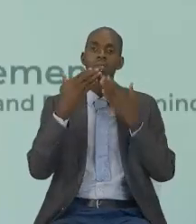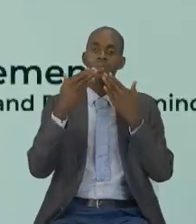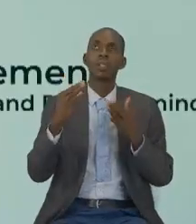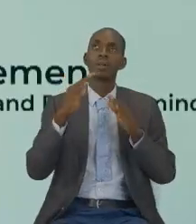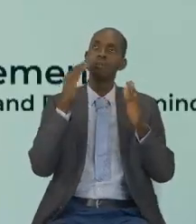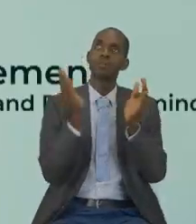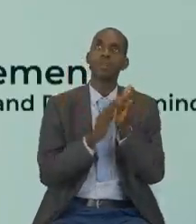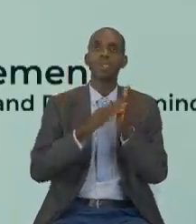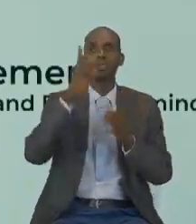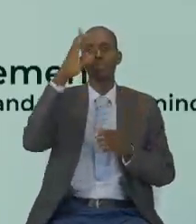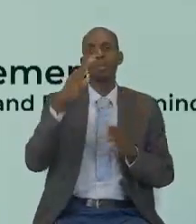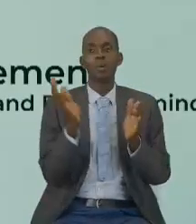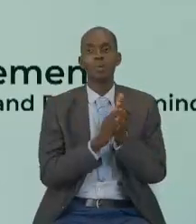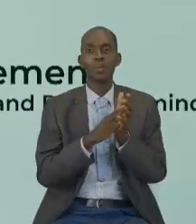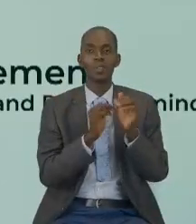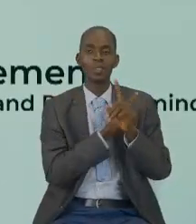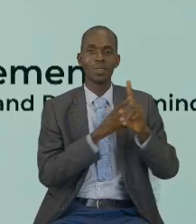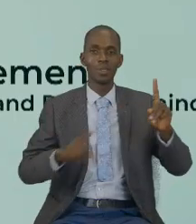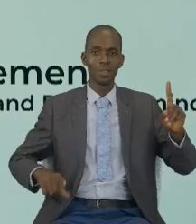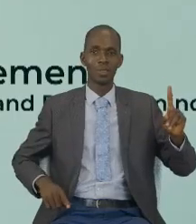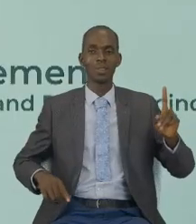praise to God. Praise the Lord.